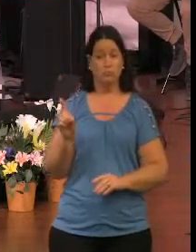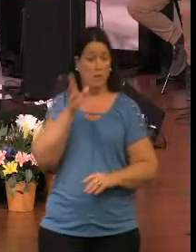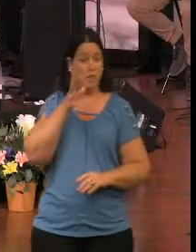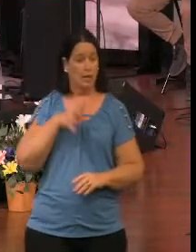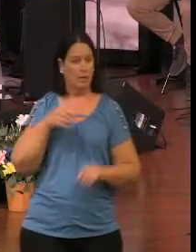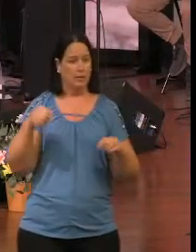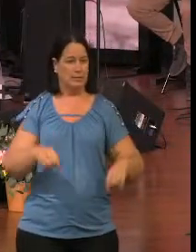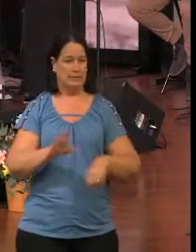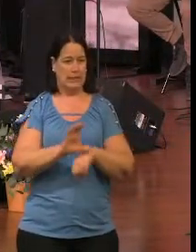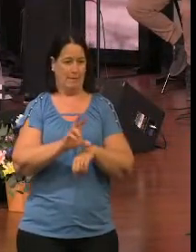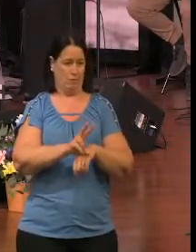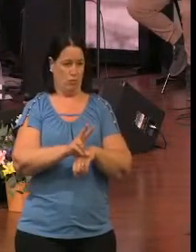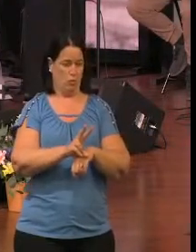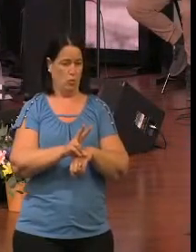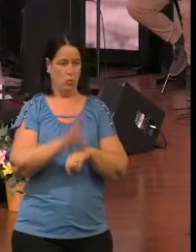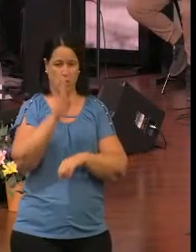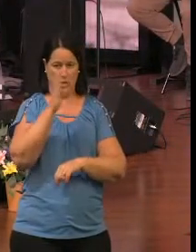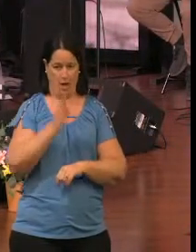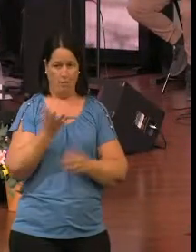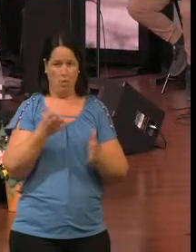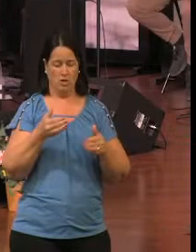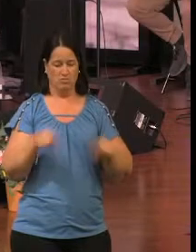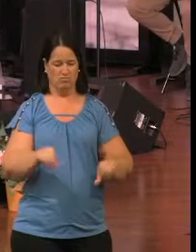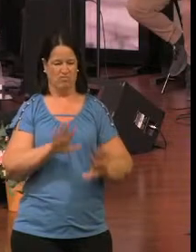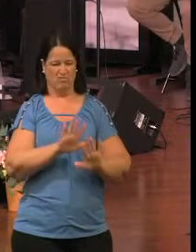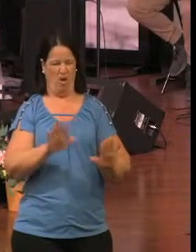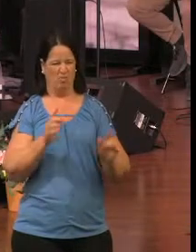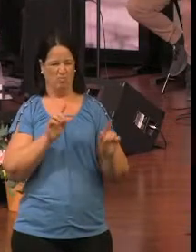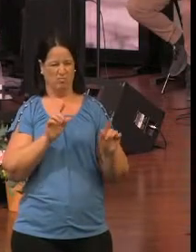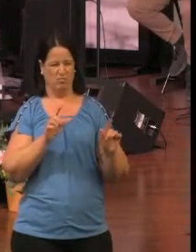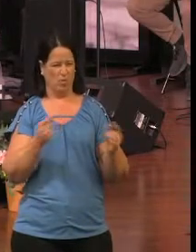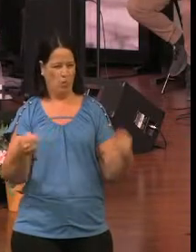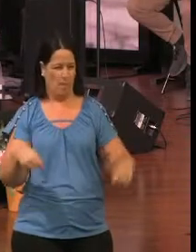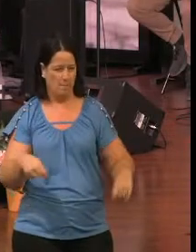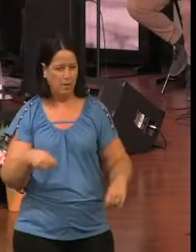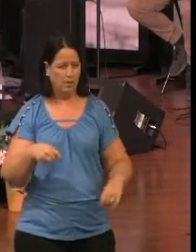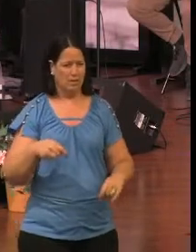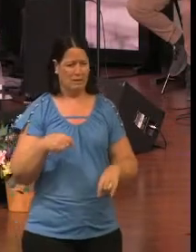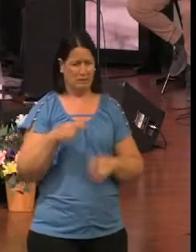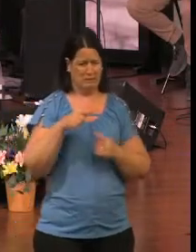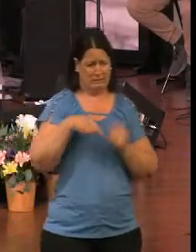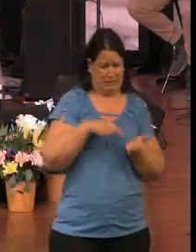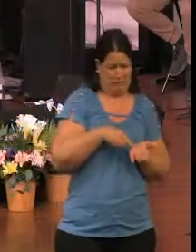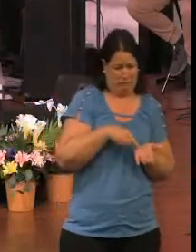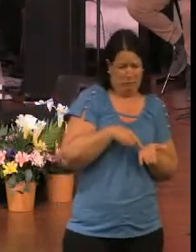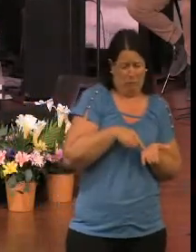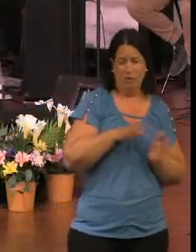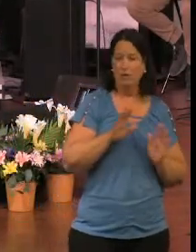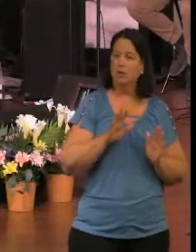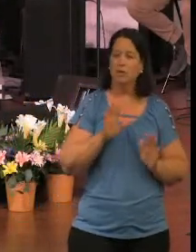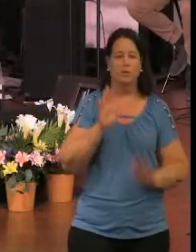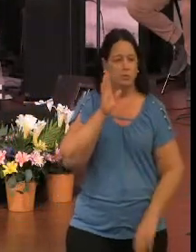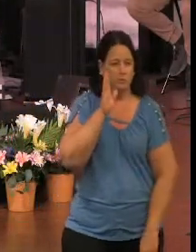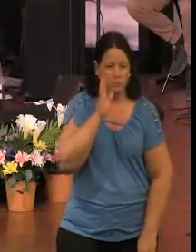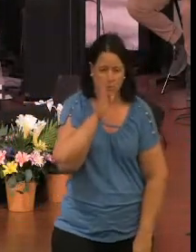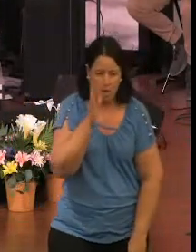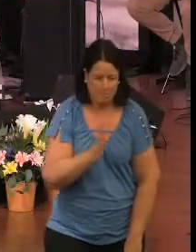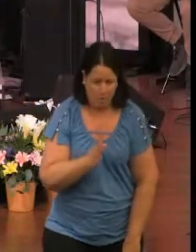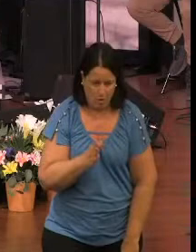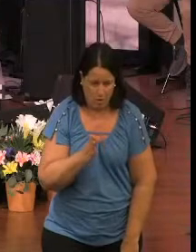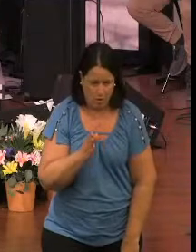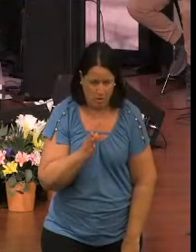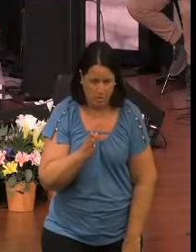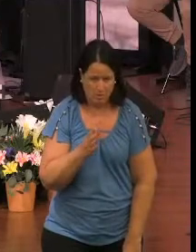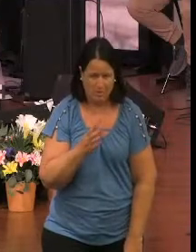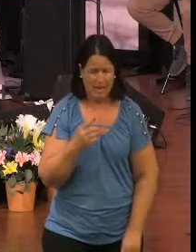we don't ever deny anyone the opportunity to do something because they don't have a little fee. I never, ever want someone